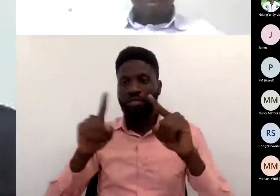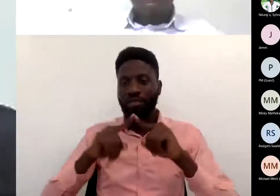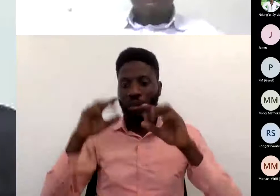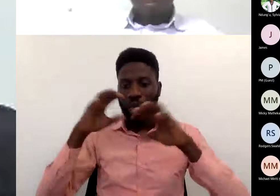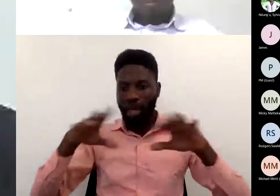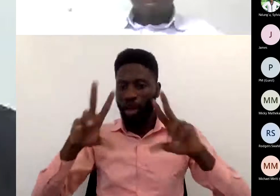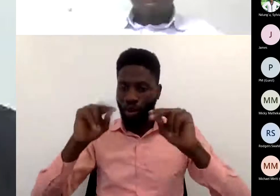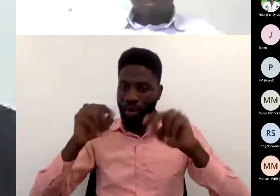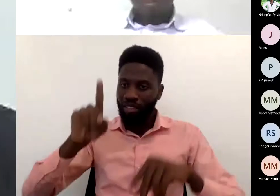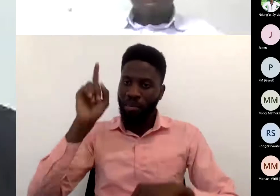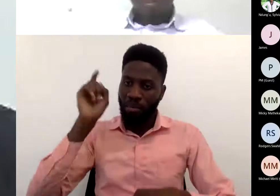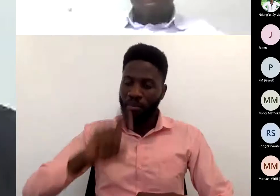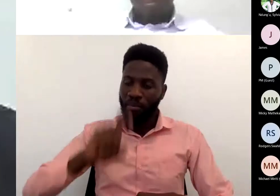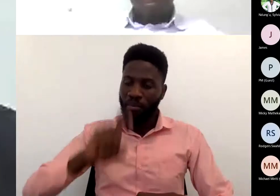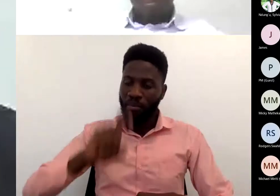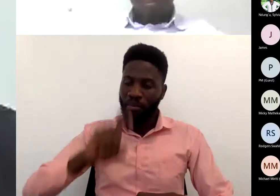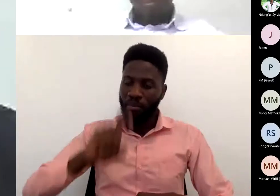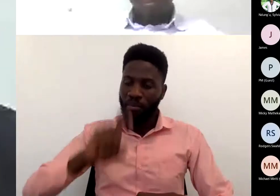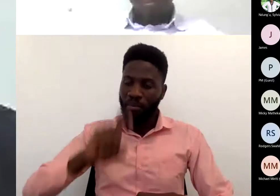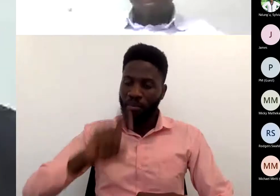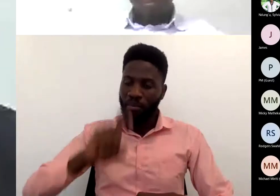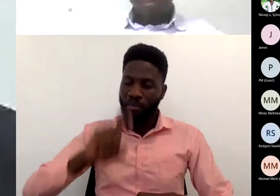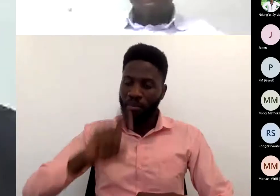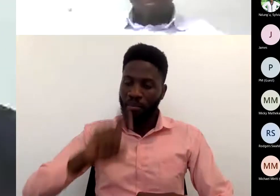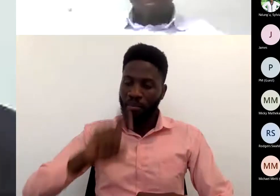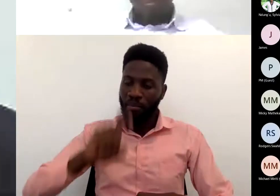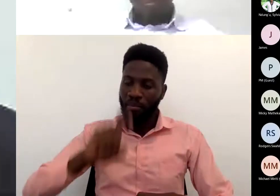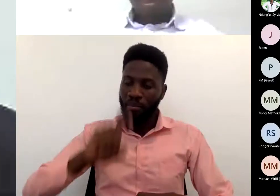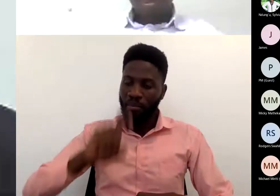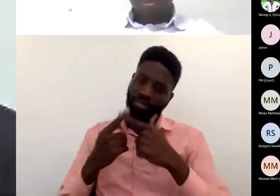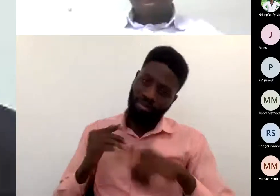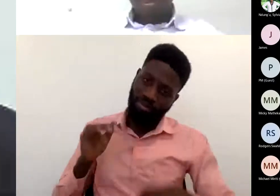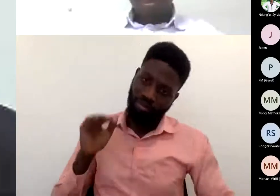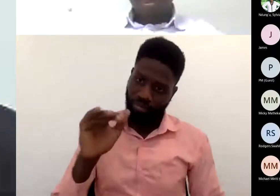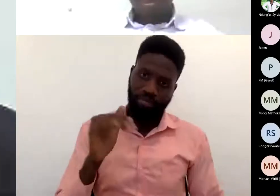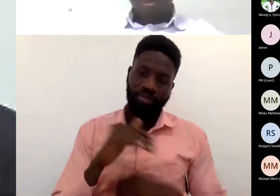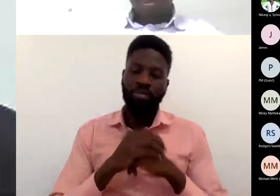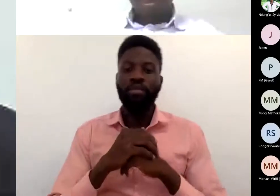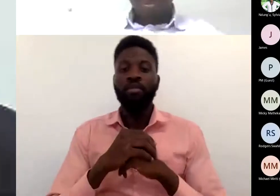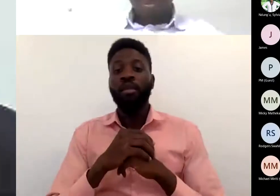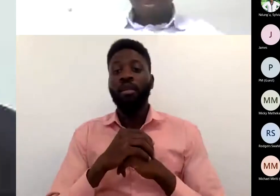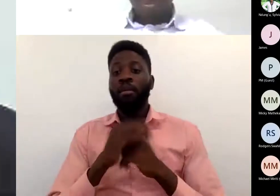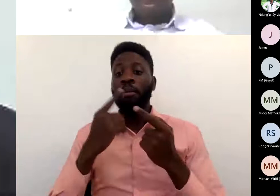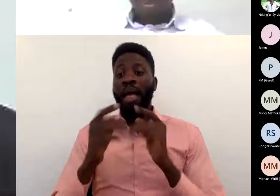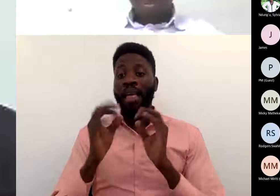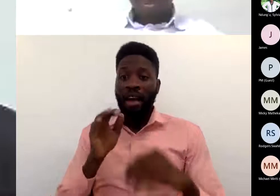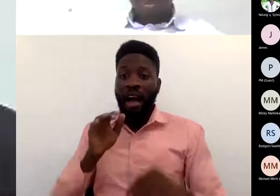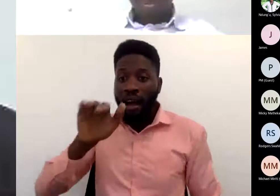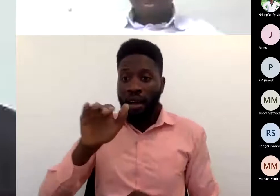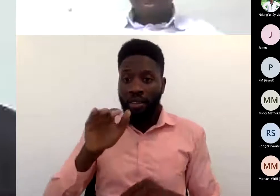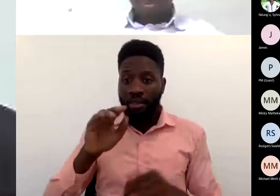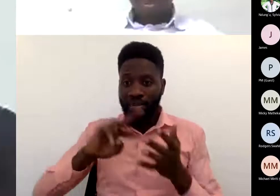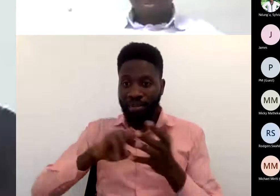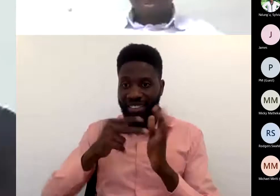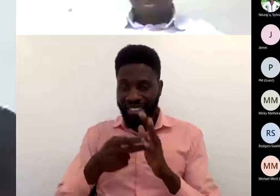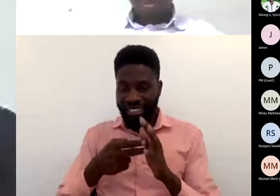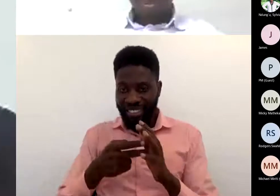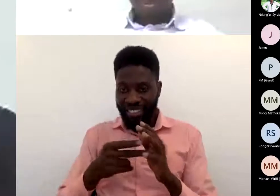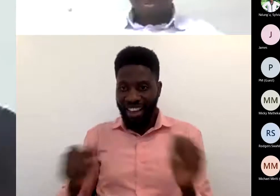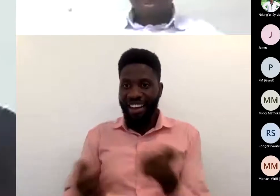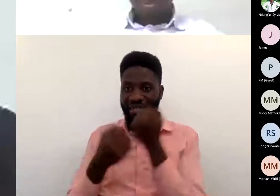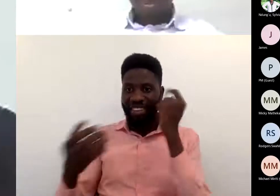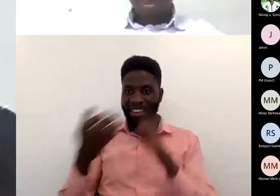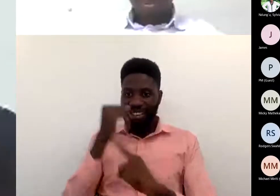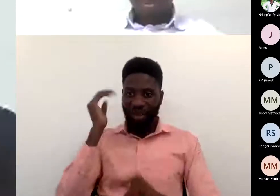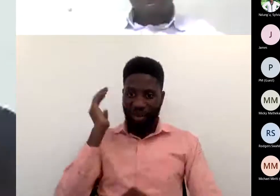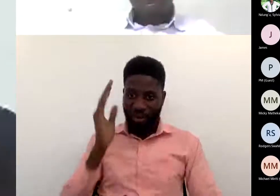have to know what you want, and you have to ask for it. Now, just because you've asked, it doesn't mean that it will automatically happen as well. You